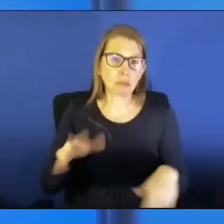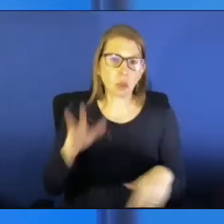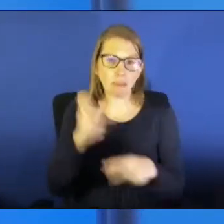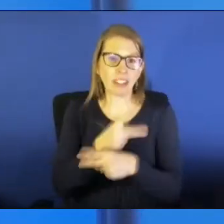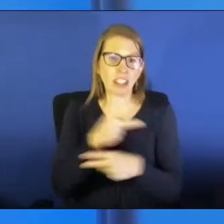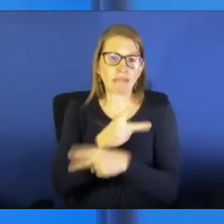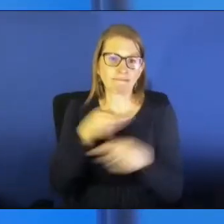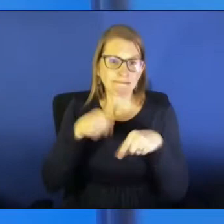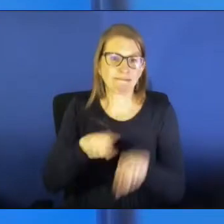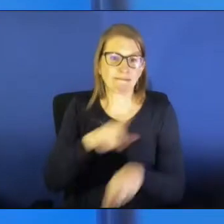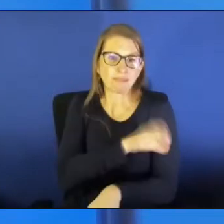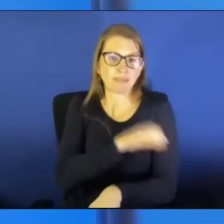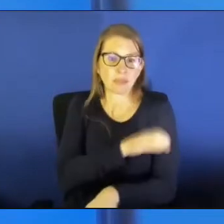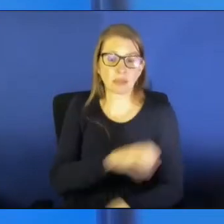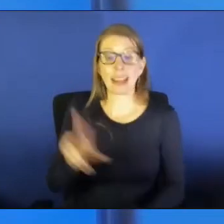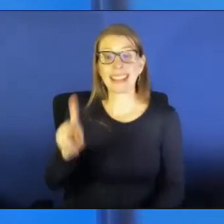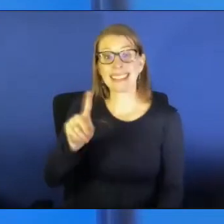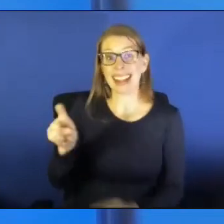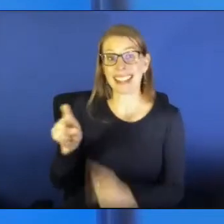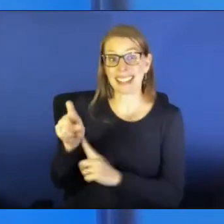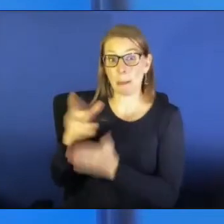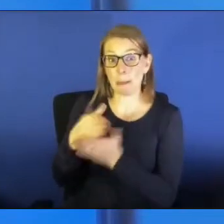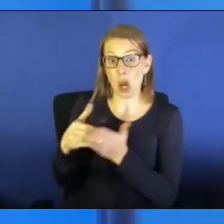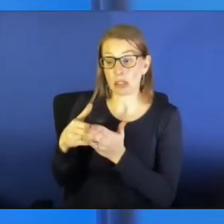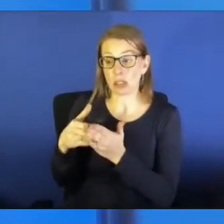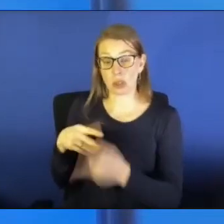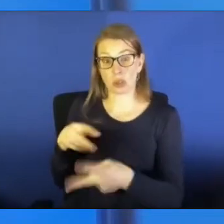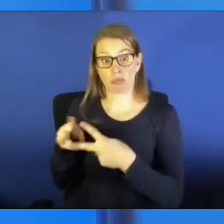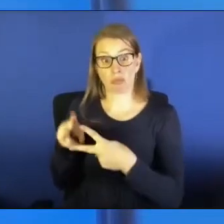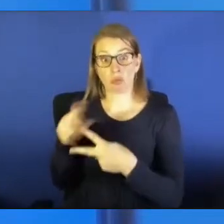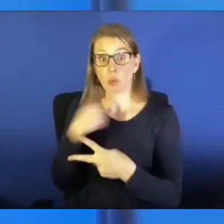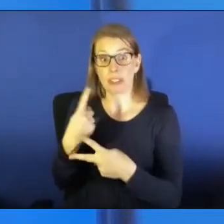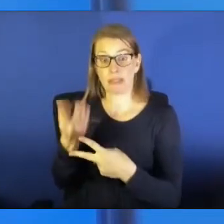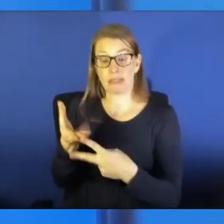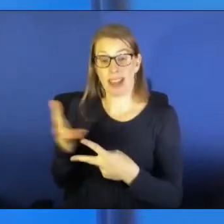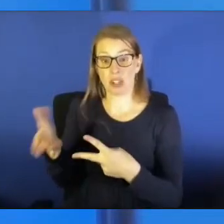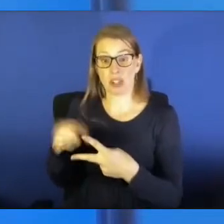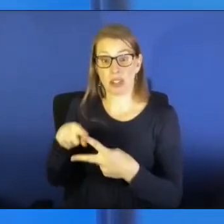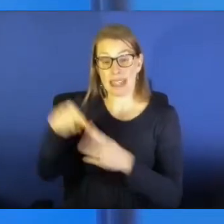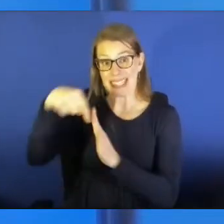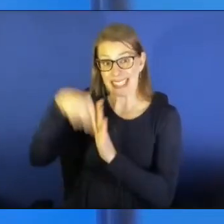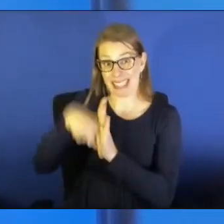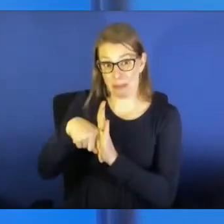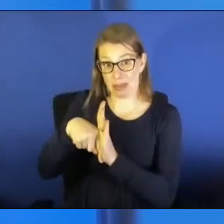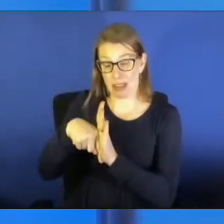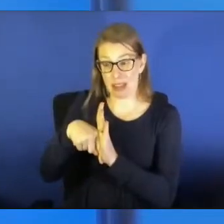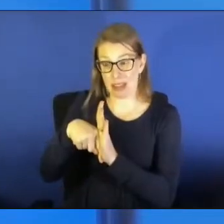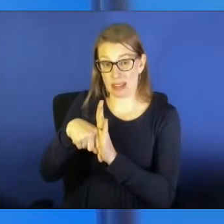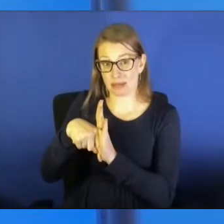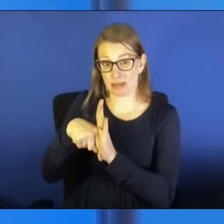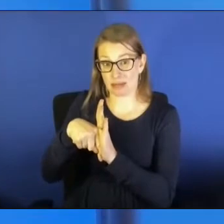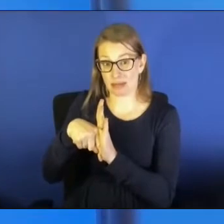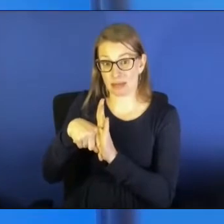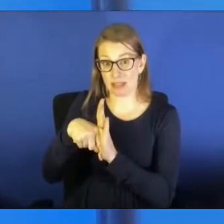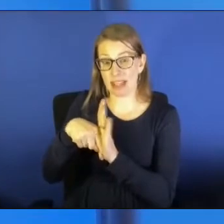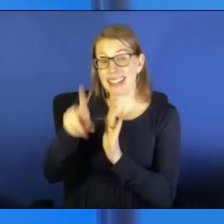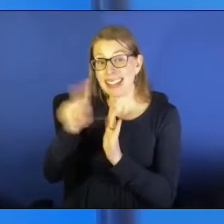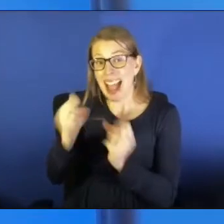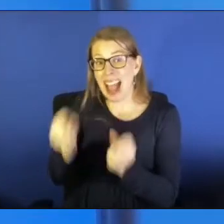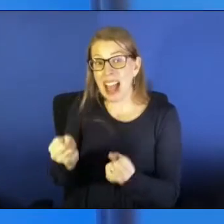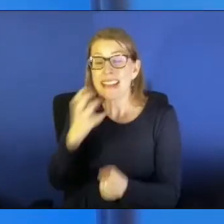greatest risk factors we care about for melanoma are the depth of the melanoma when it's diagnosed, so how thick it is in the